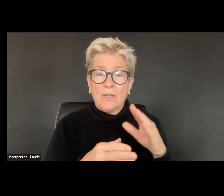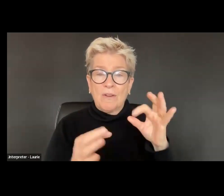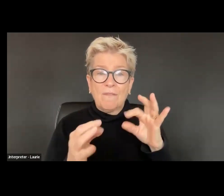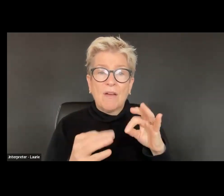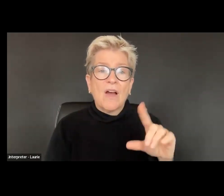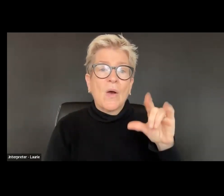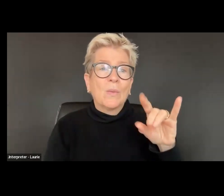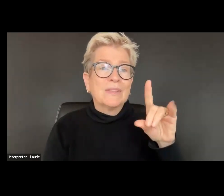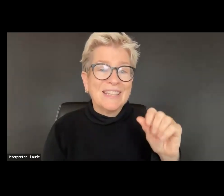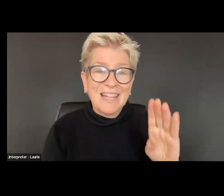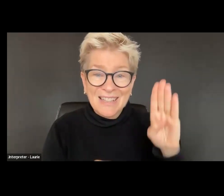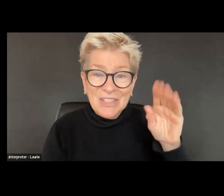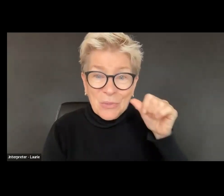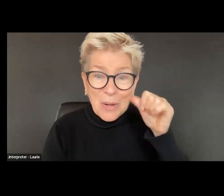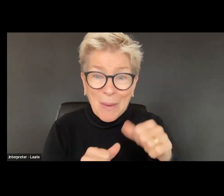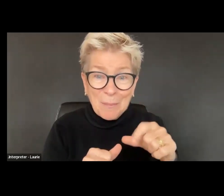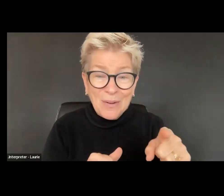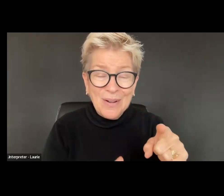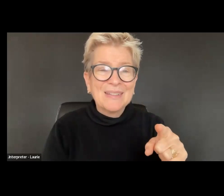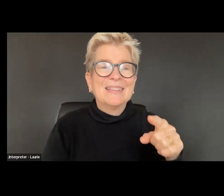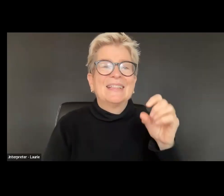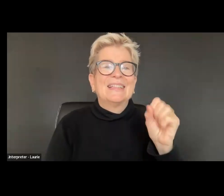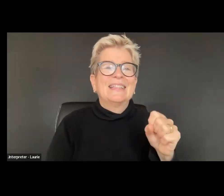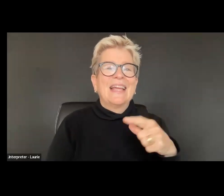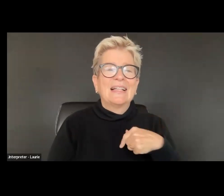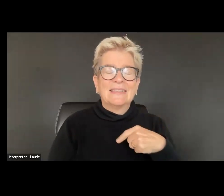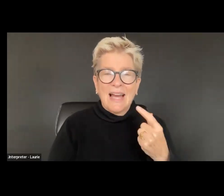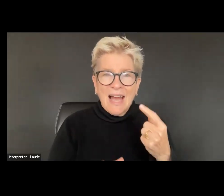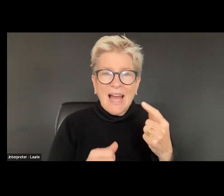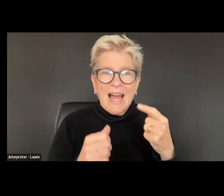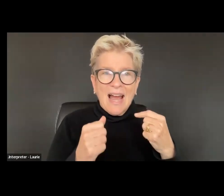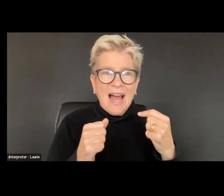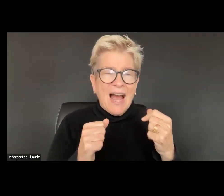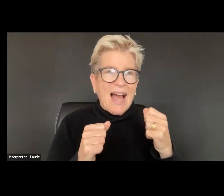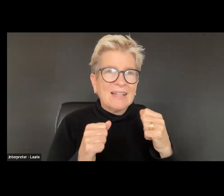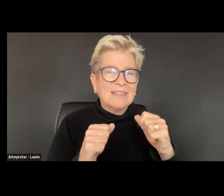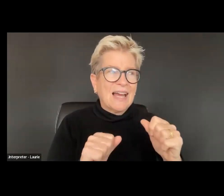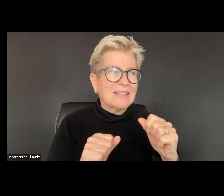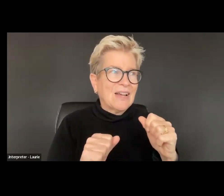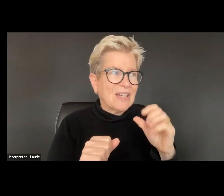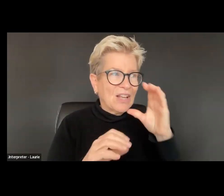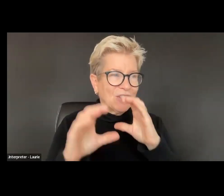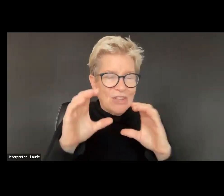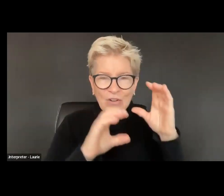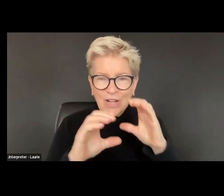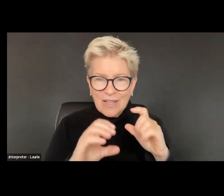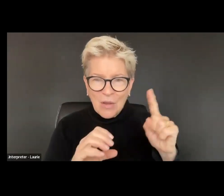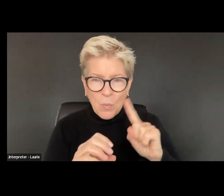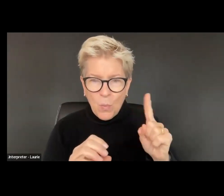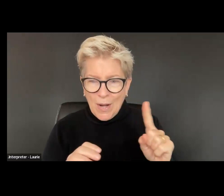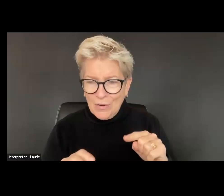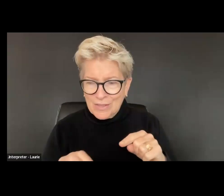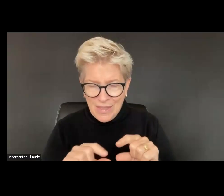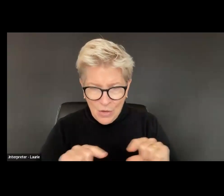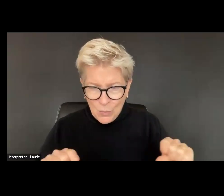Linda remembered what you were going to say. Linda. Yet I get so intent on trying to find something down below. Where is it in reactions or something